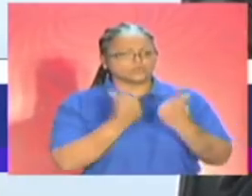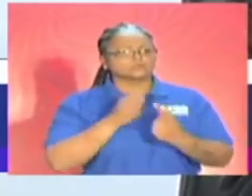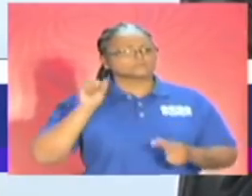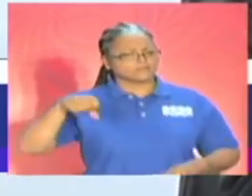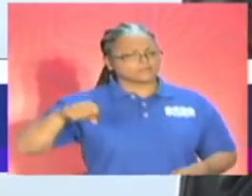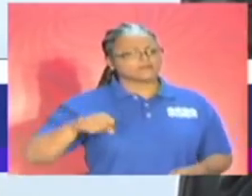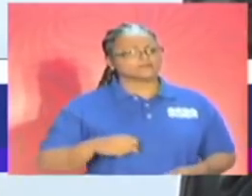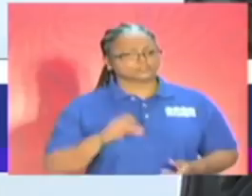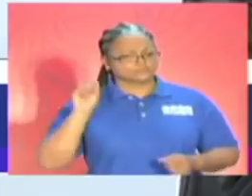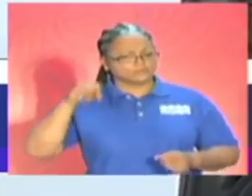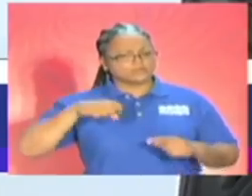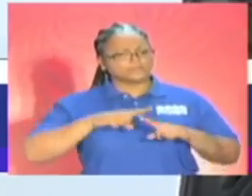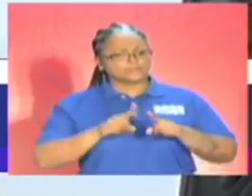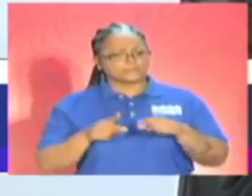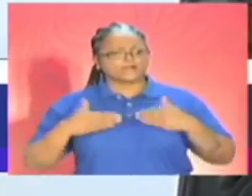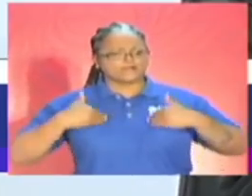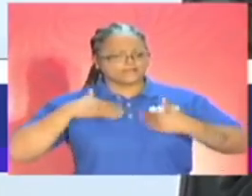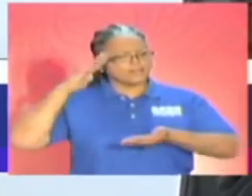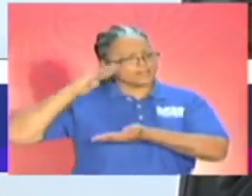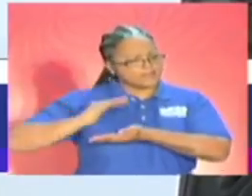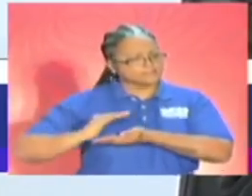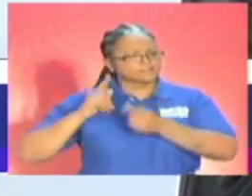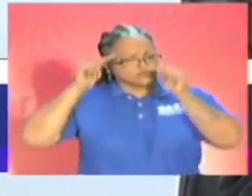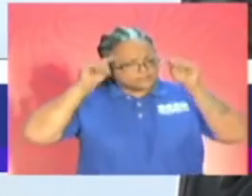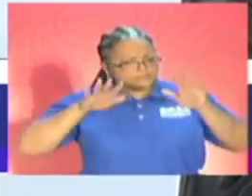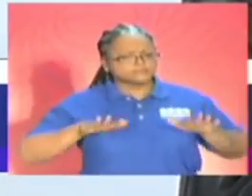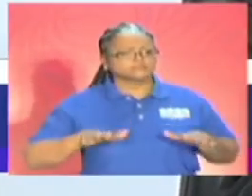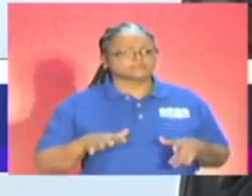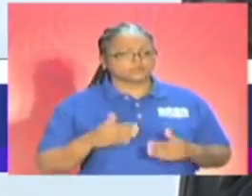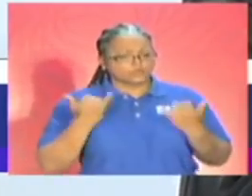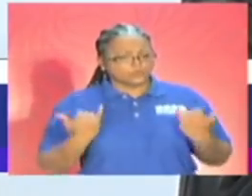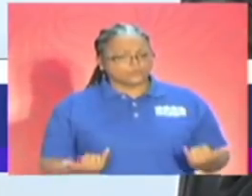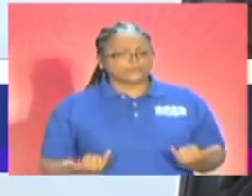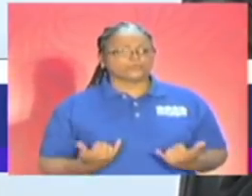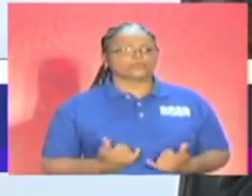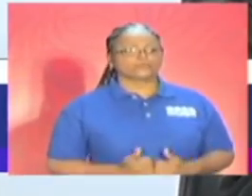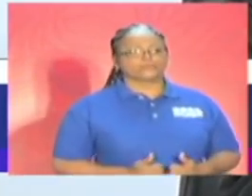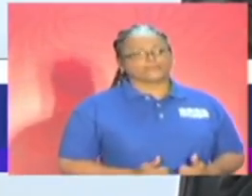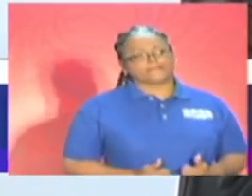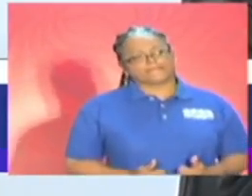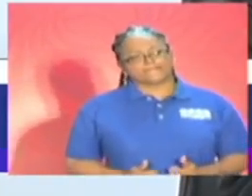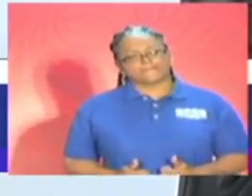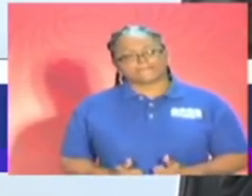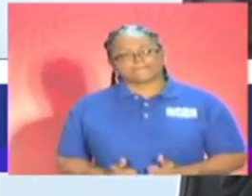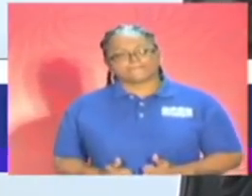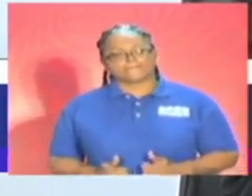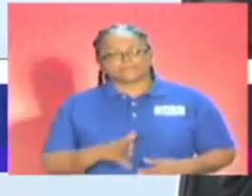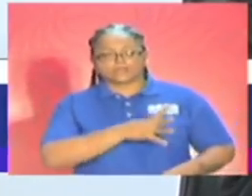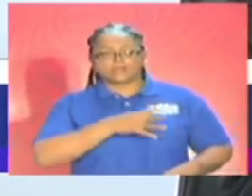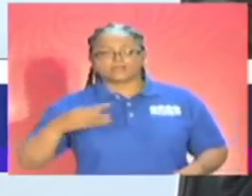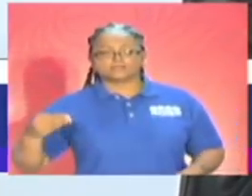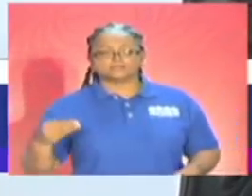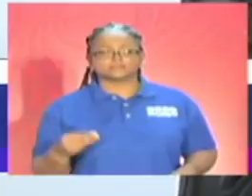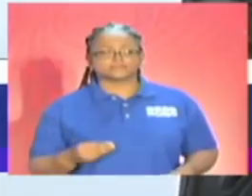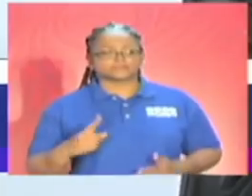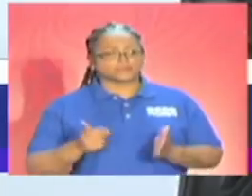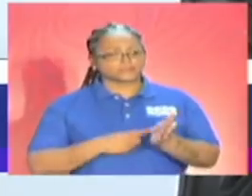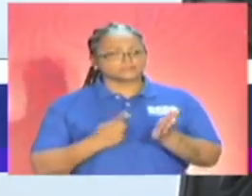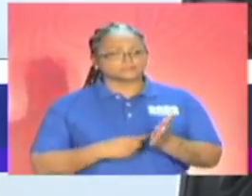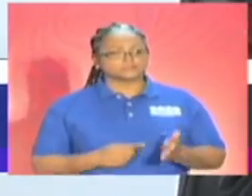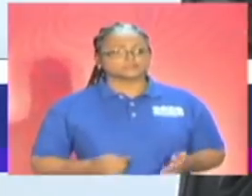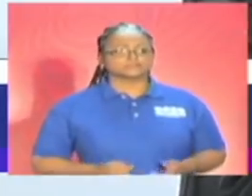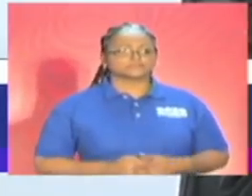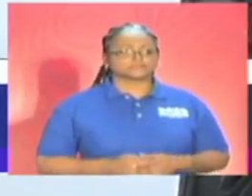and what we have noted throughout the year and a half in the epidemic, when less people with viral illnesses are present in the different settings, of